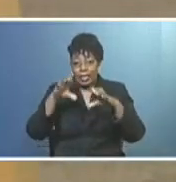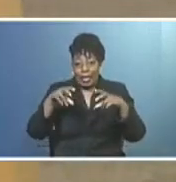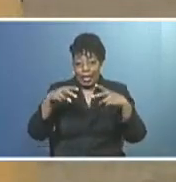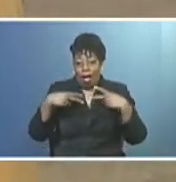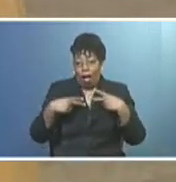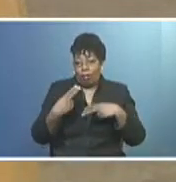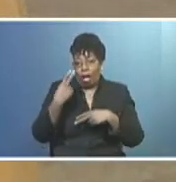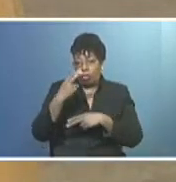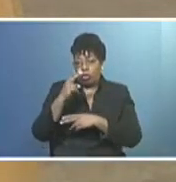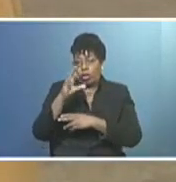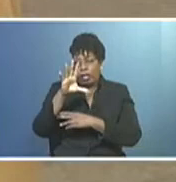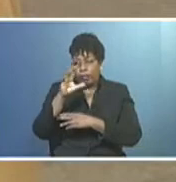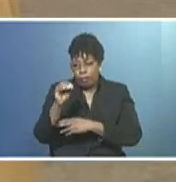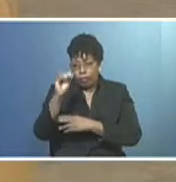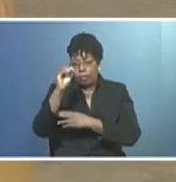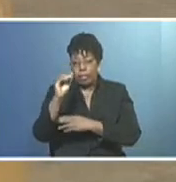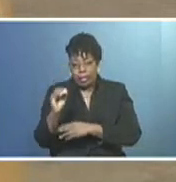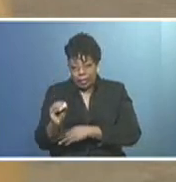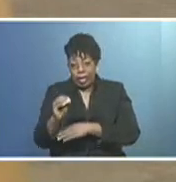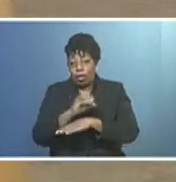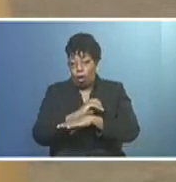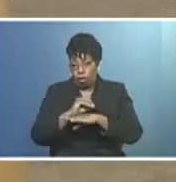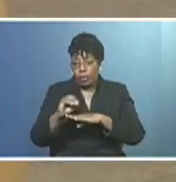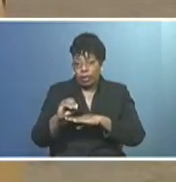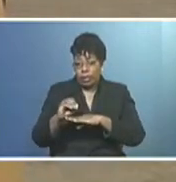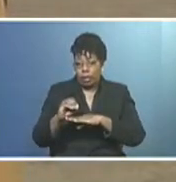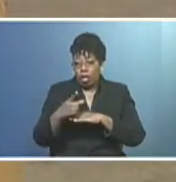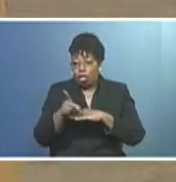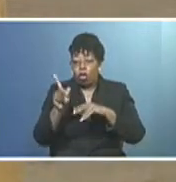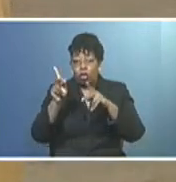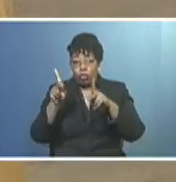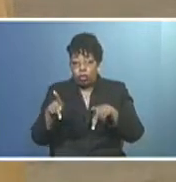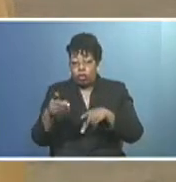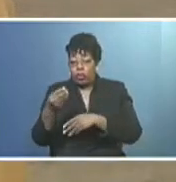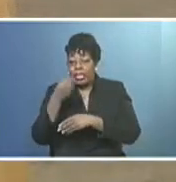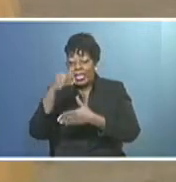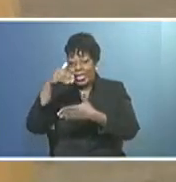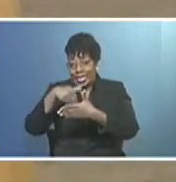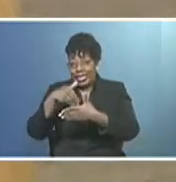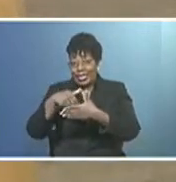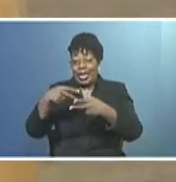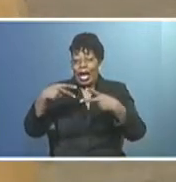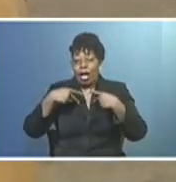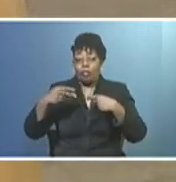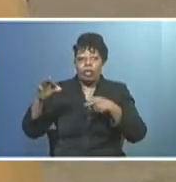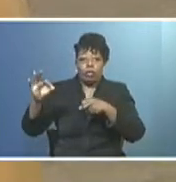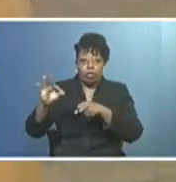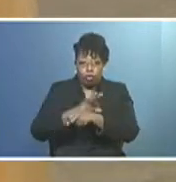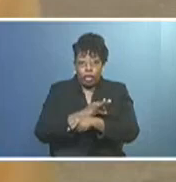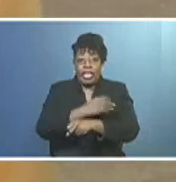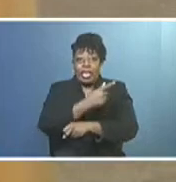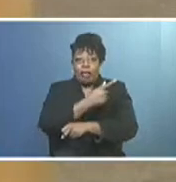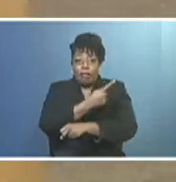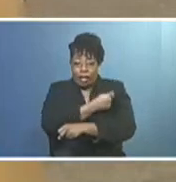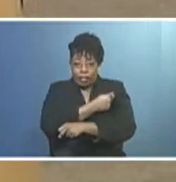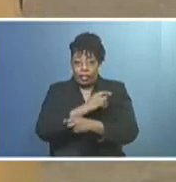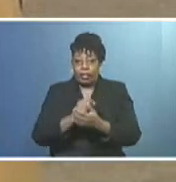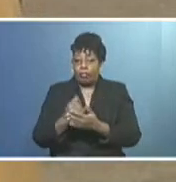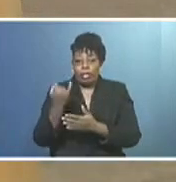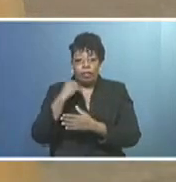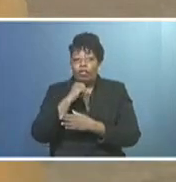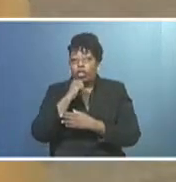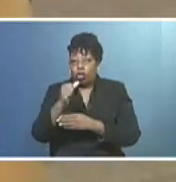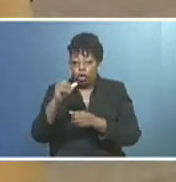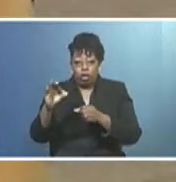have up to 50% occupancy. Those persons who are dining inside must be fully vaccinated, and if you're not fully